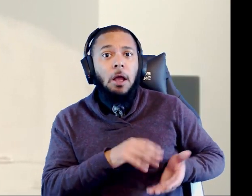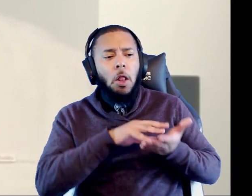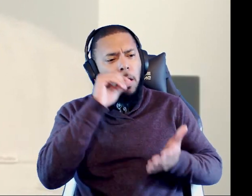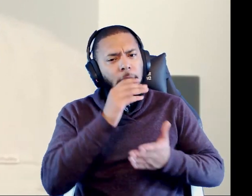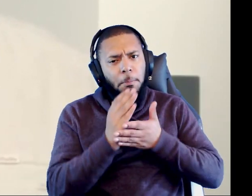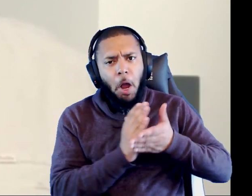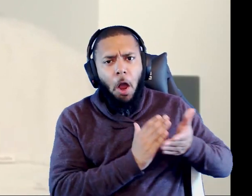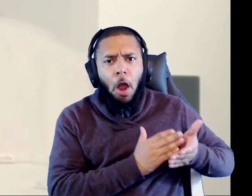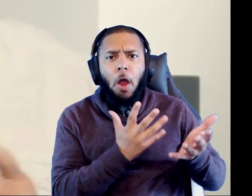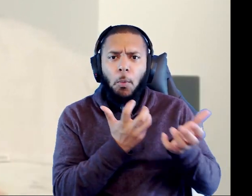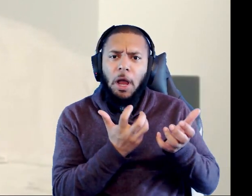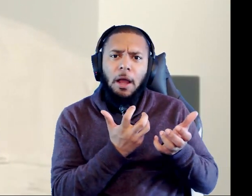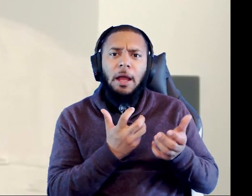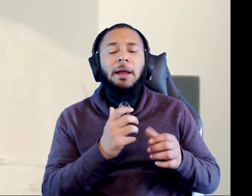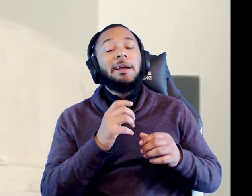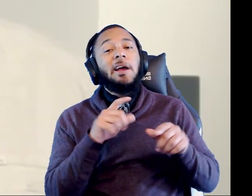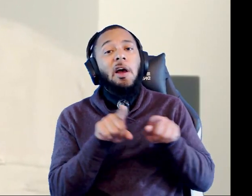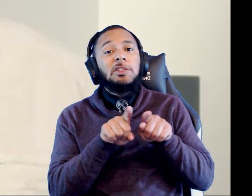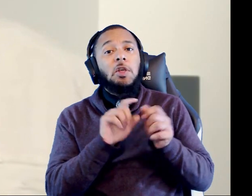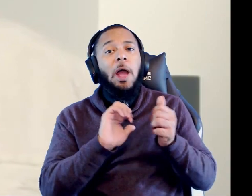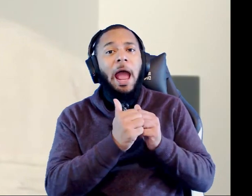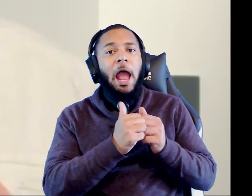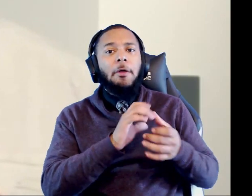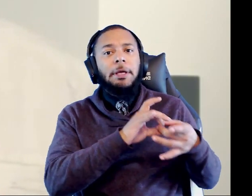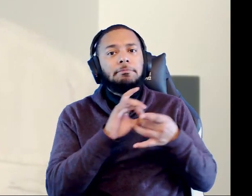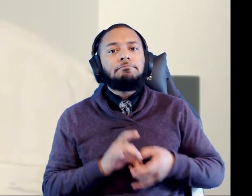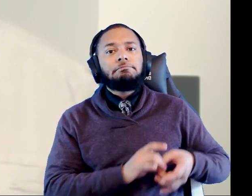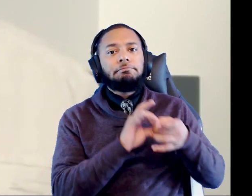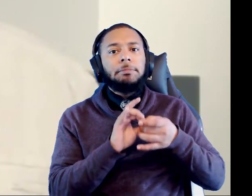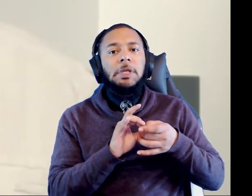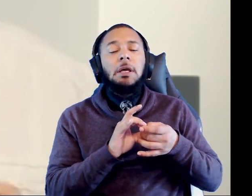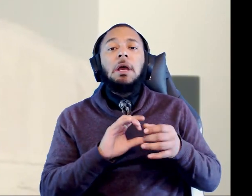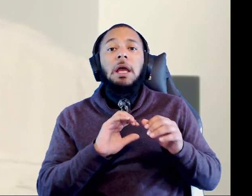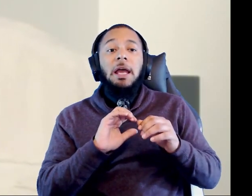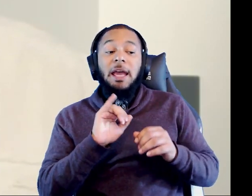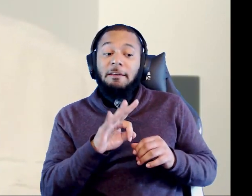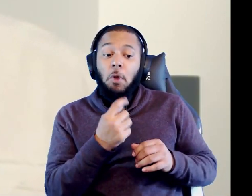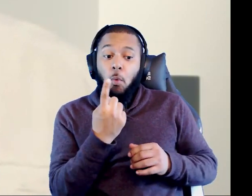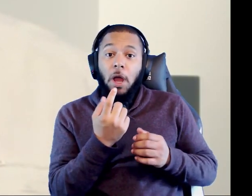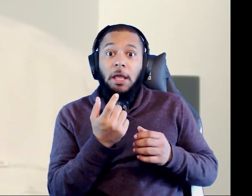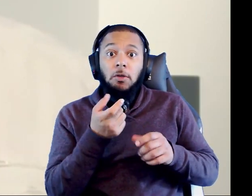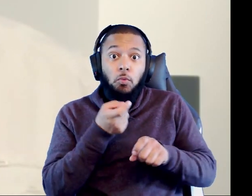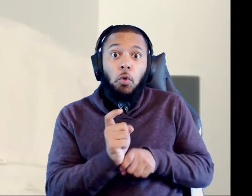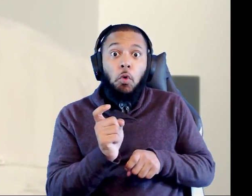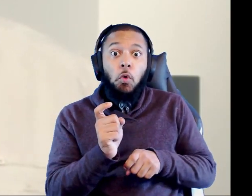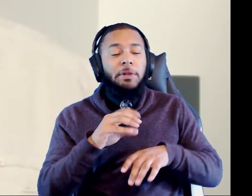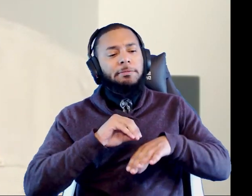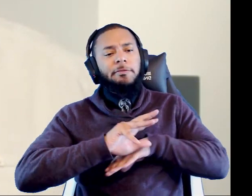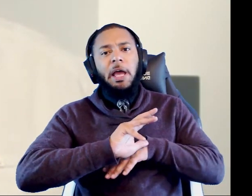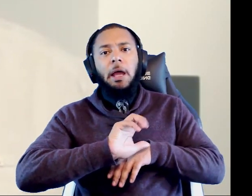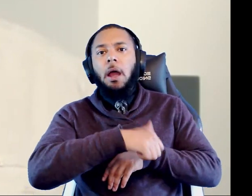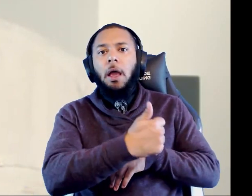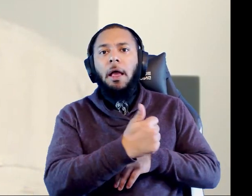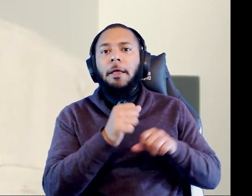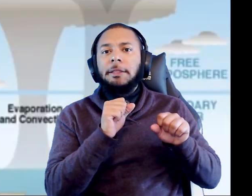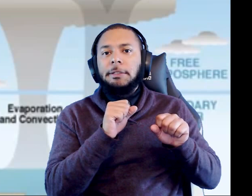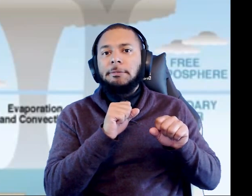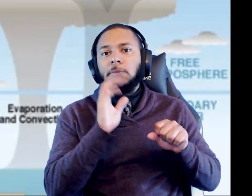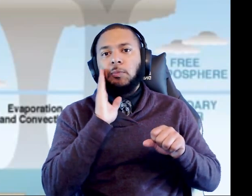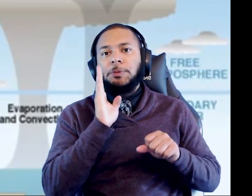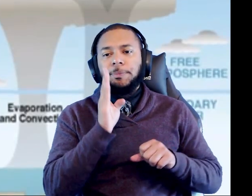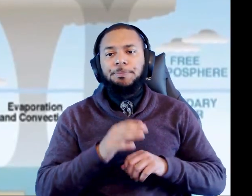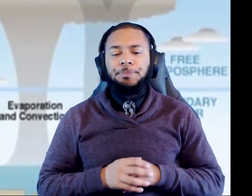names. Also talk about how they work together and how the disruption of one part might impact the entire other parts that are trying to work